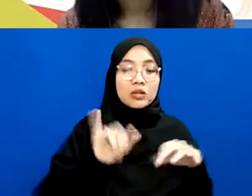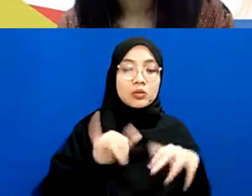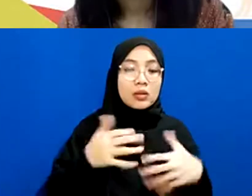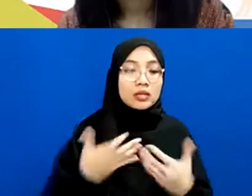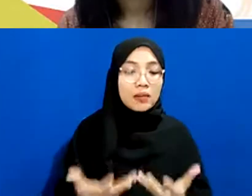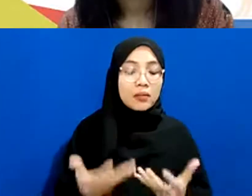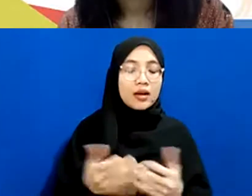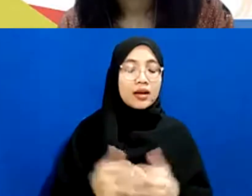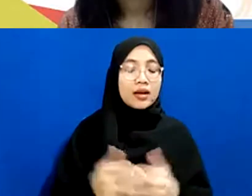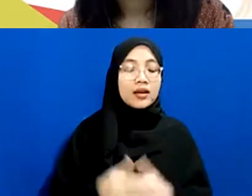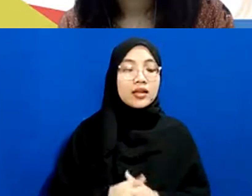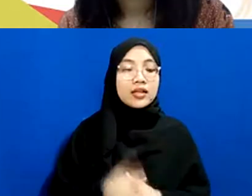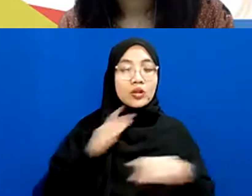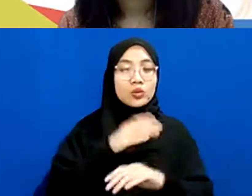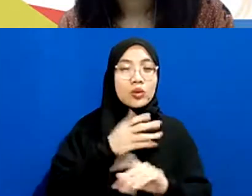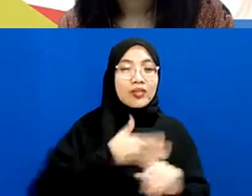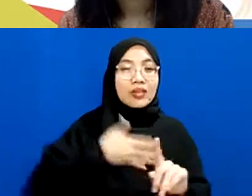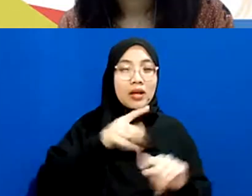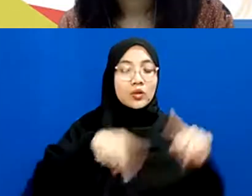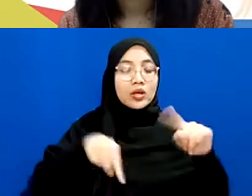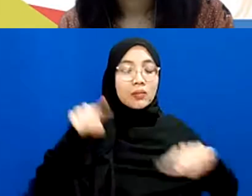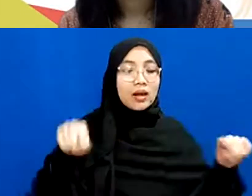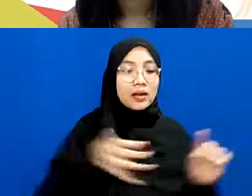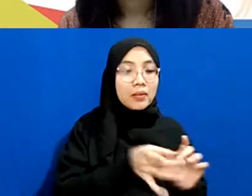we also aware that